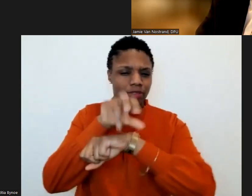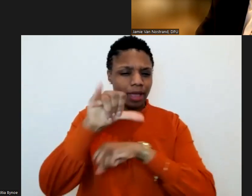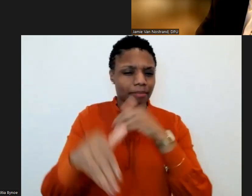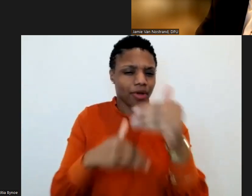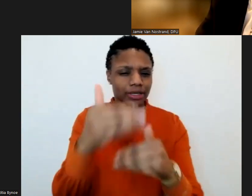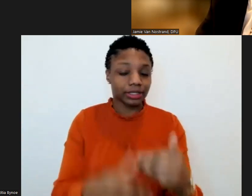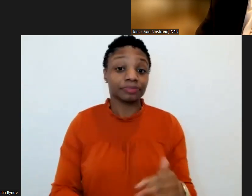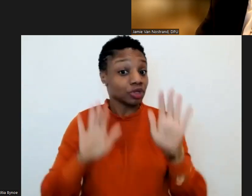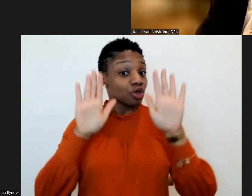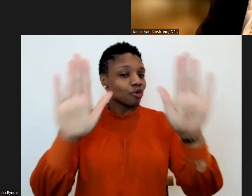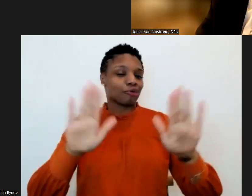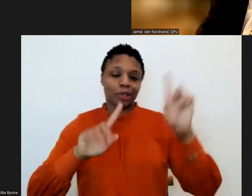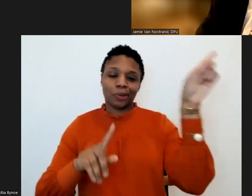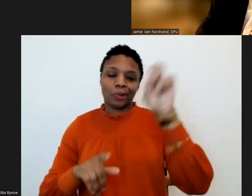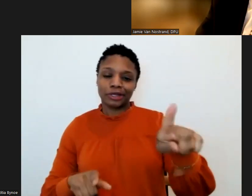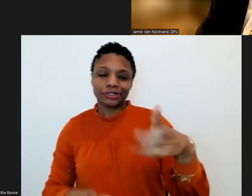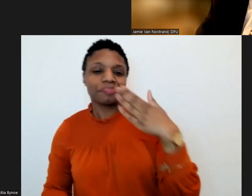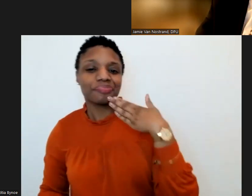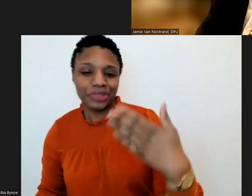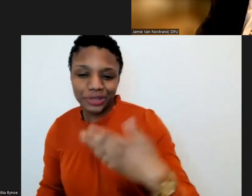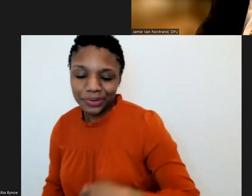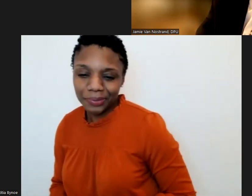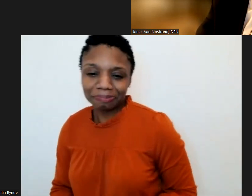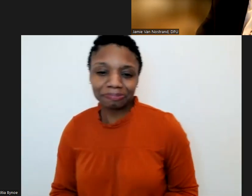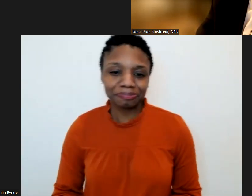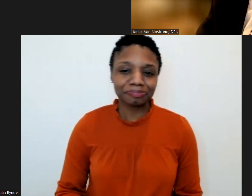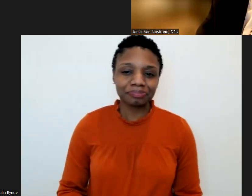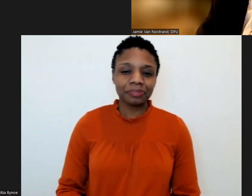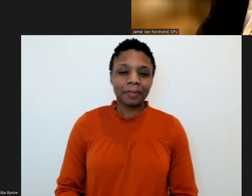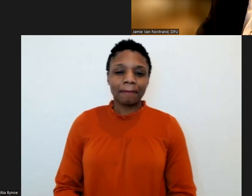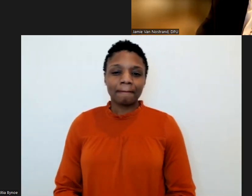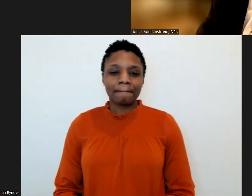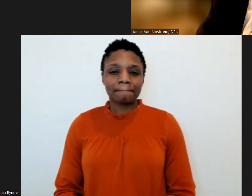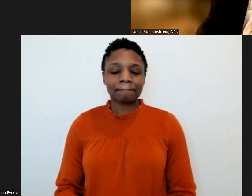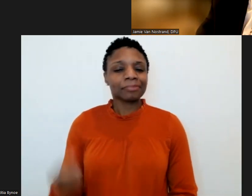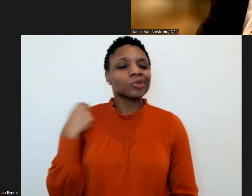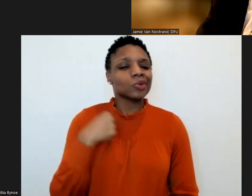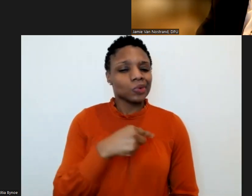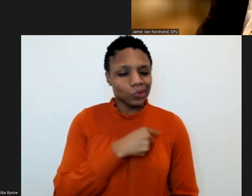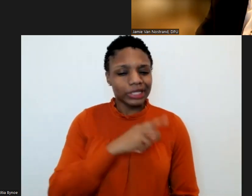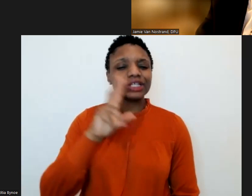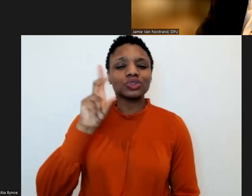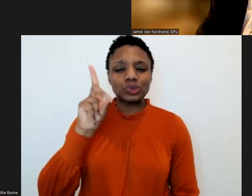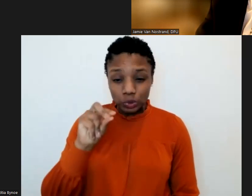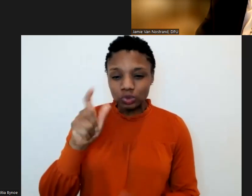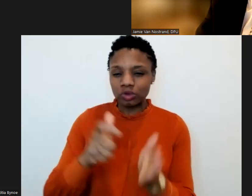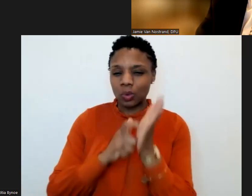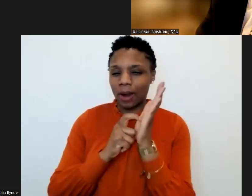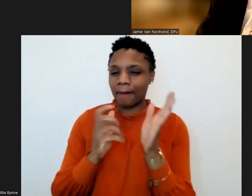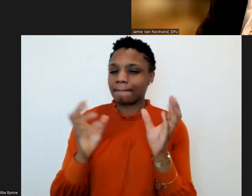That's a great question. Thank you for that. I mean, I think we need to provide a little bit more guidance. There were